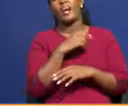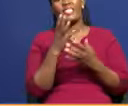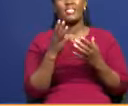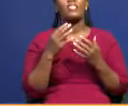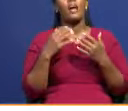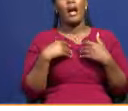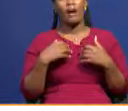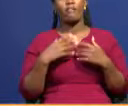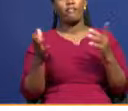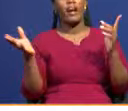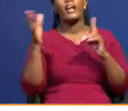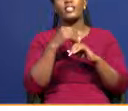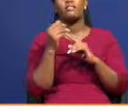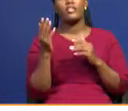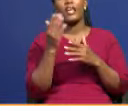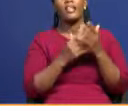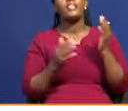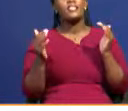level of